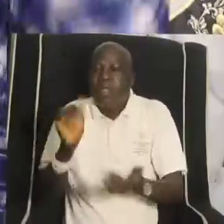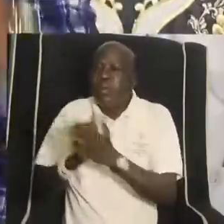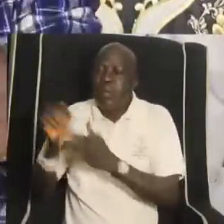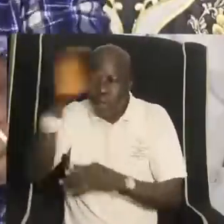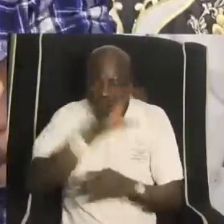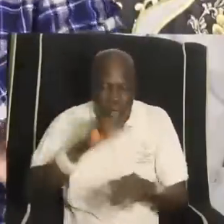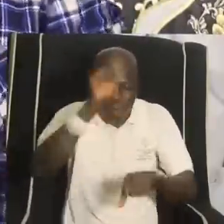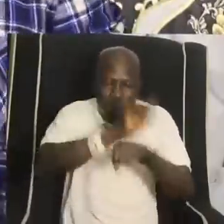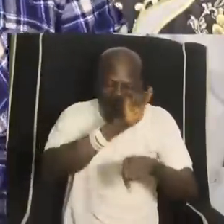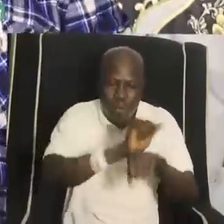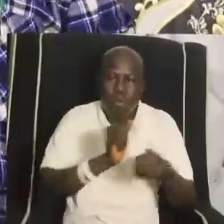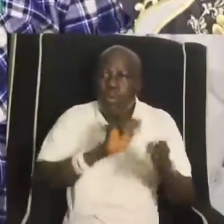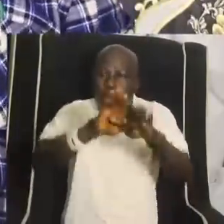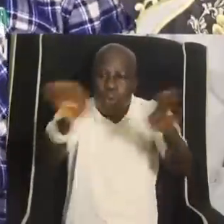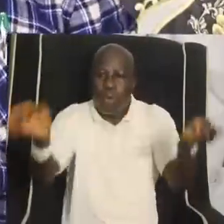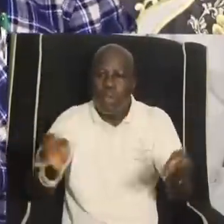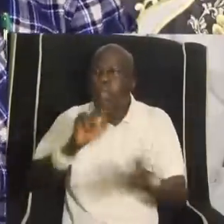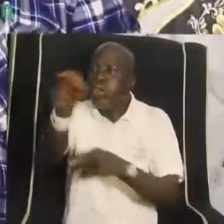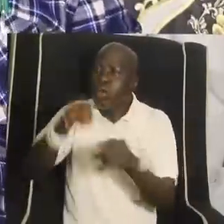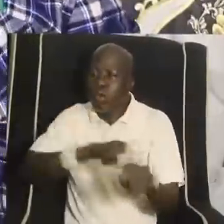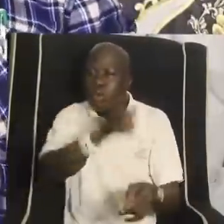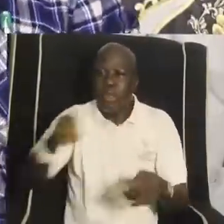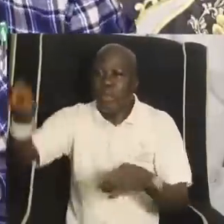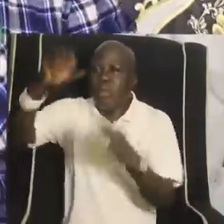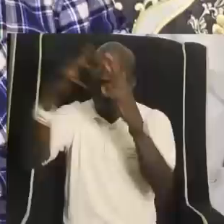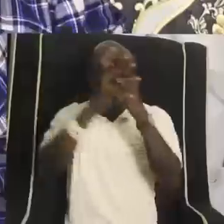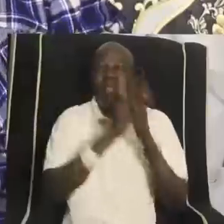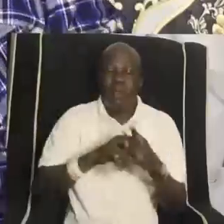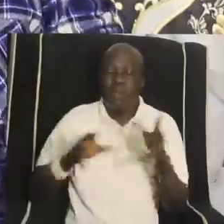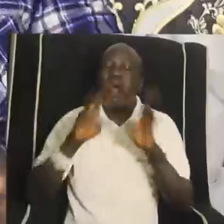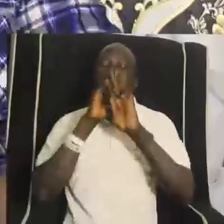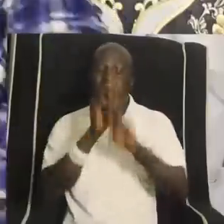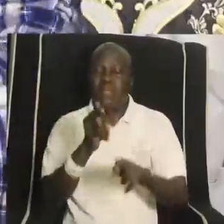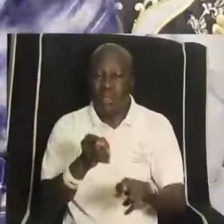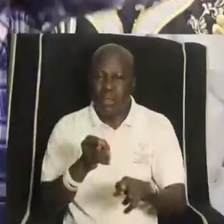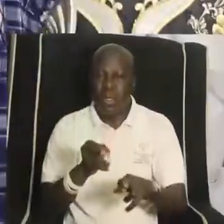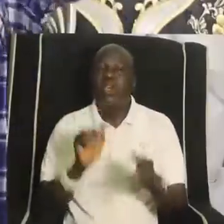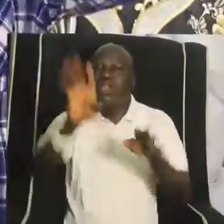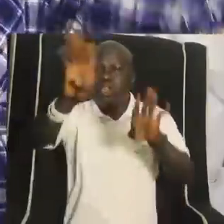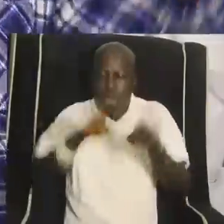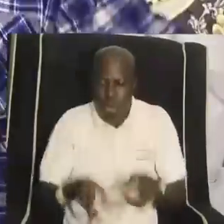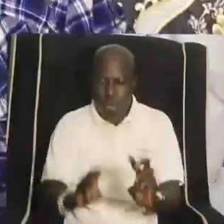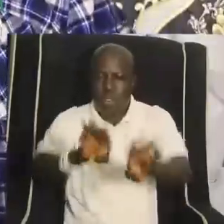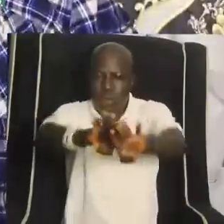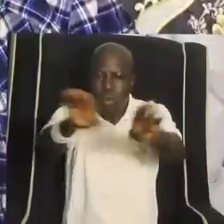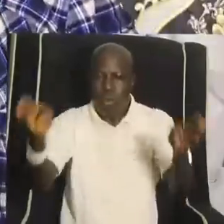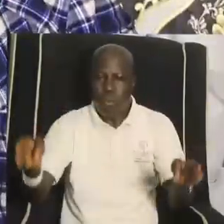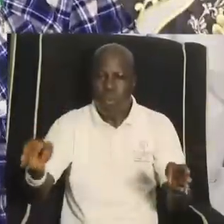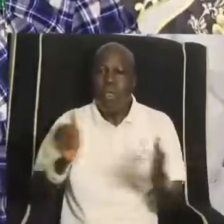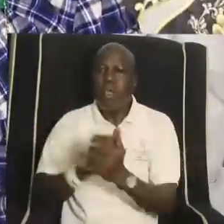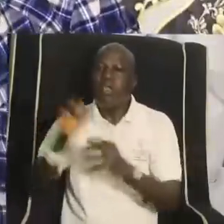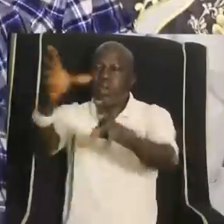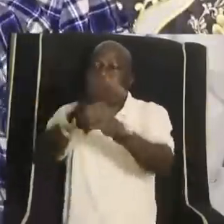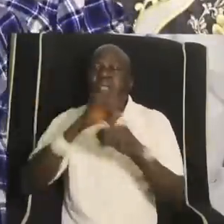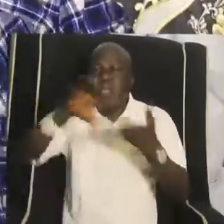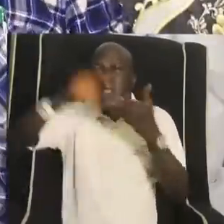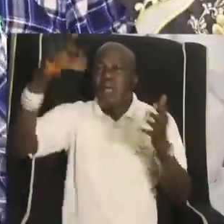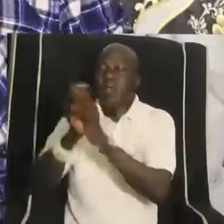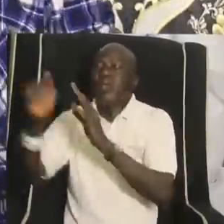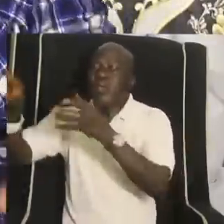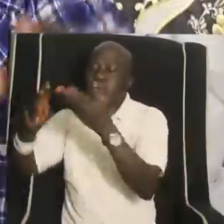se ona la fun yin o fe lo le oba orun da lo ona rala o fe gba we pe o ya